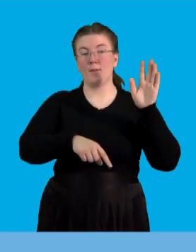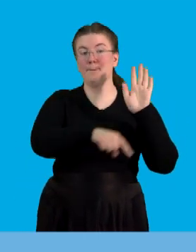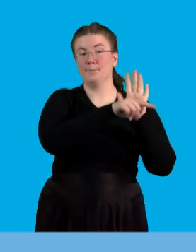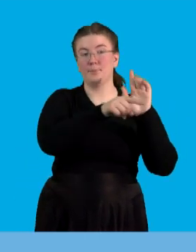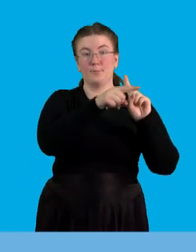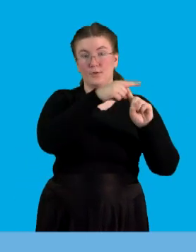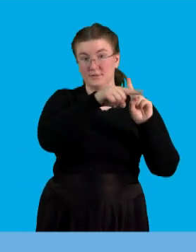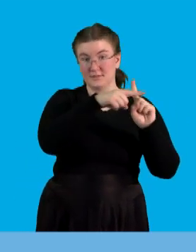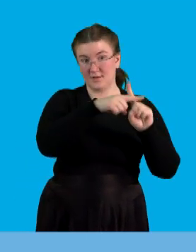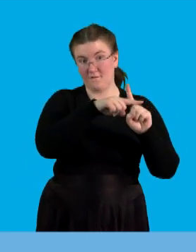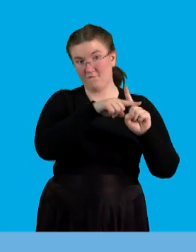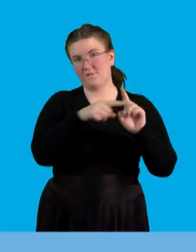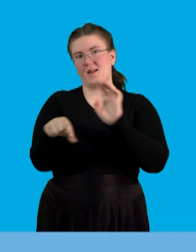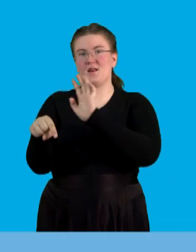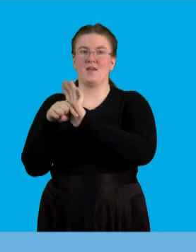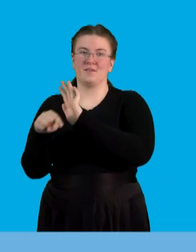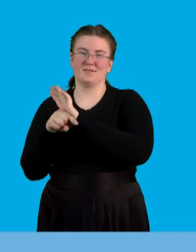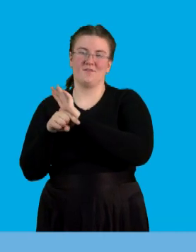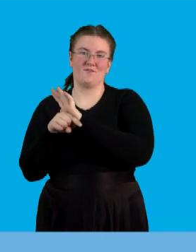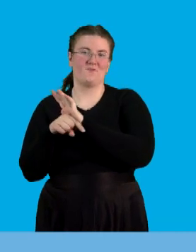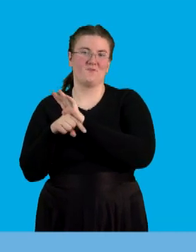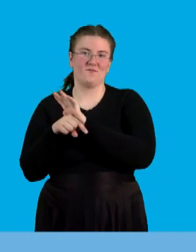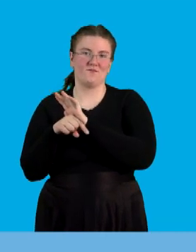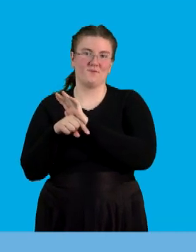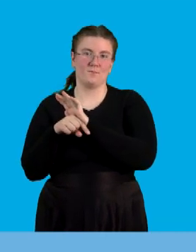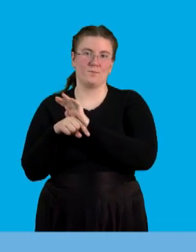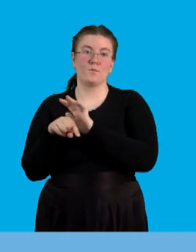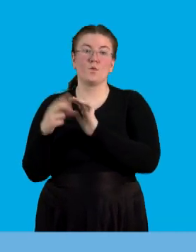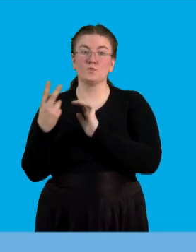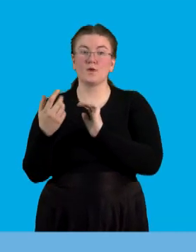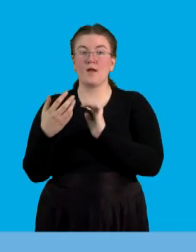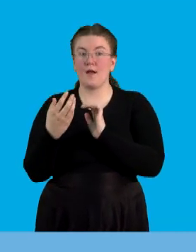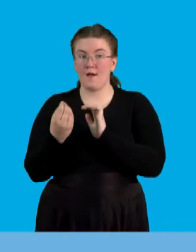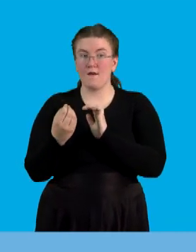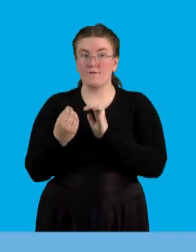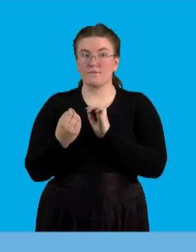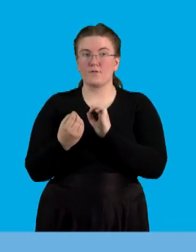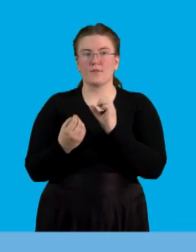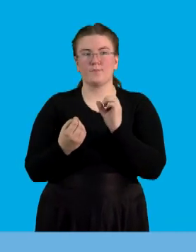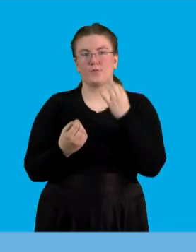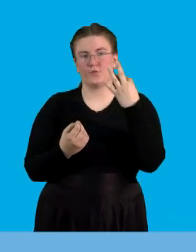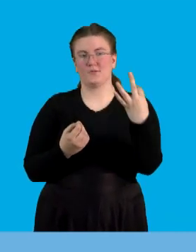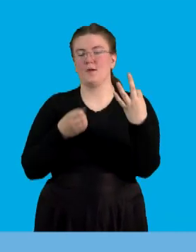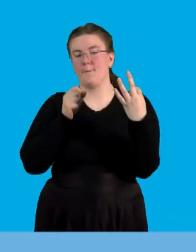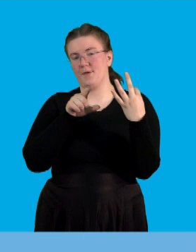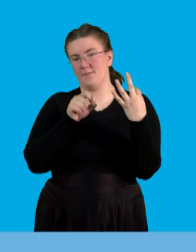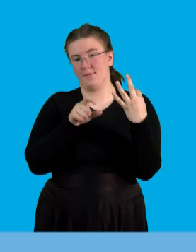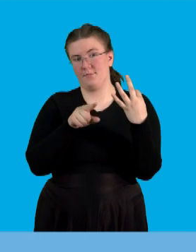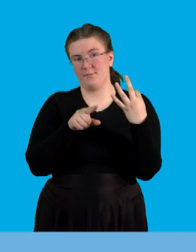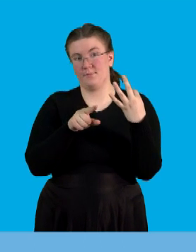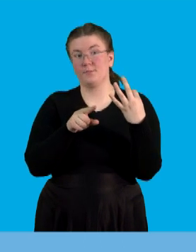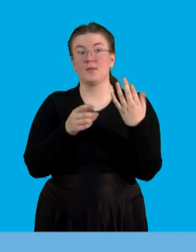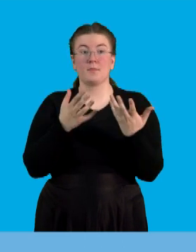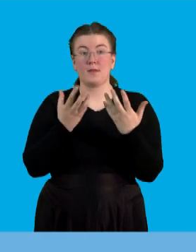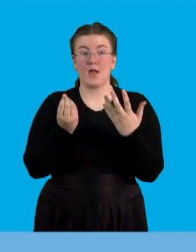terminals, a positive terminal and a negative terminal. And we have more than one. Remember, if it's 1, it makes a